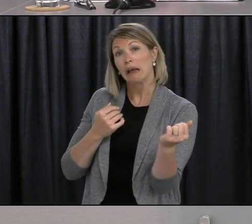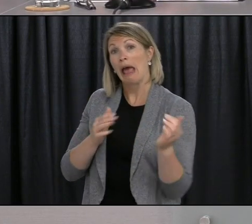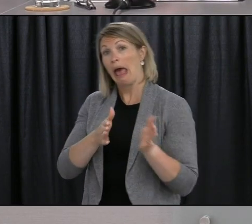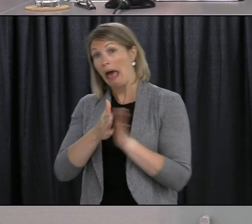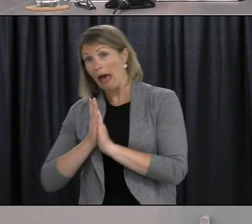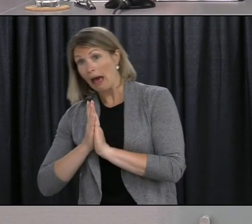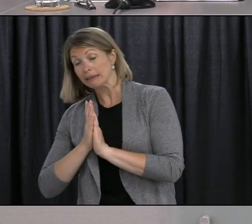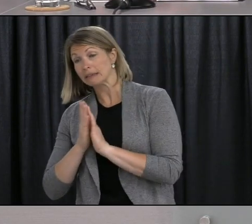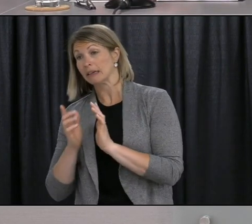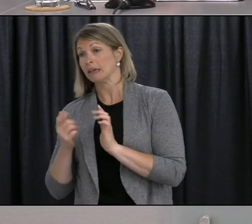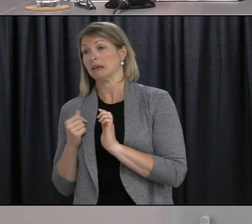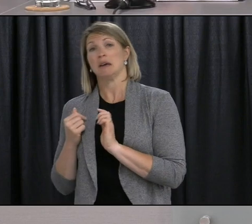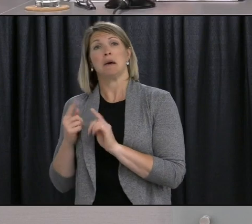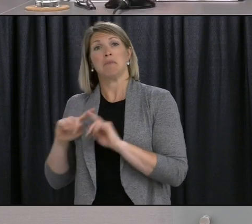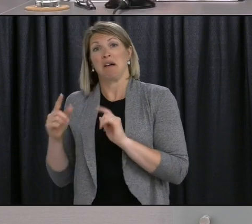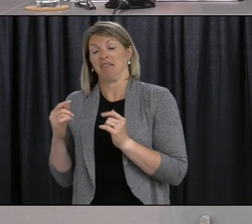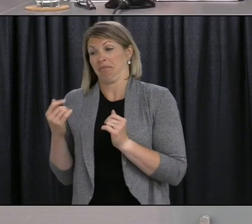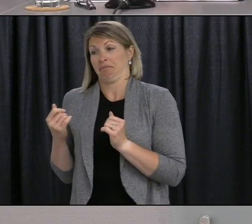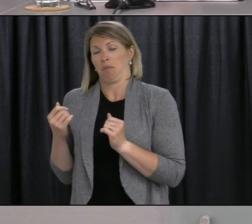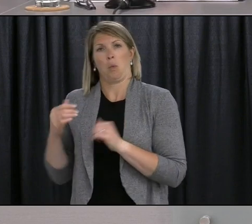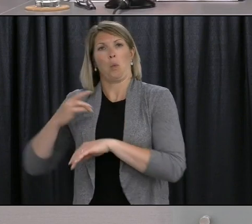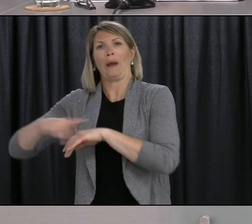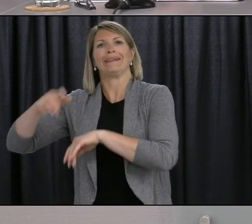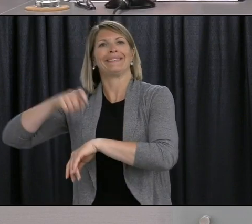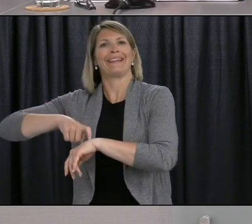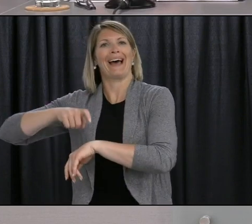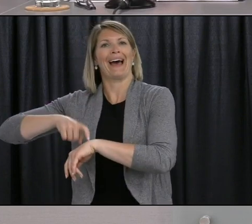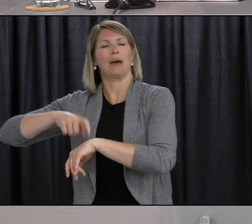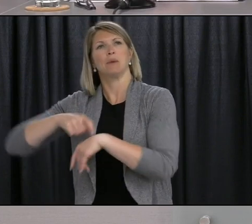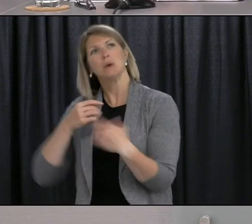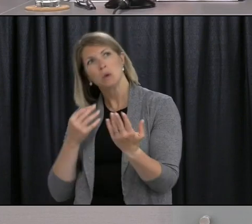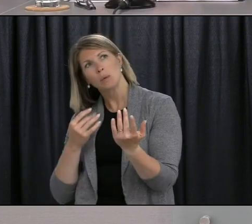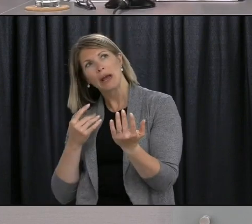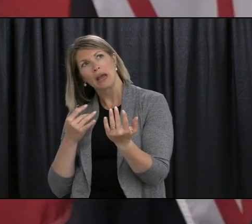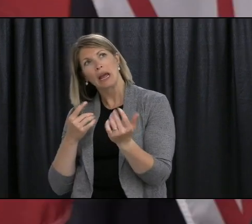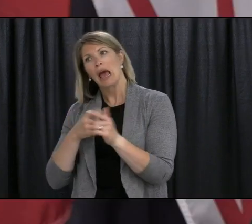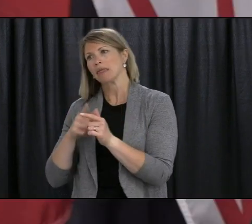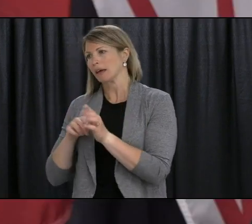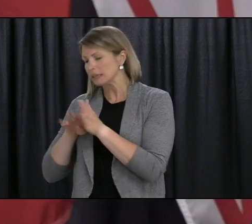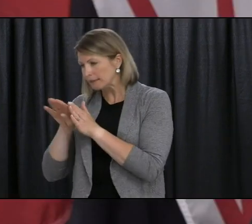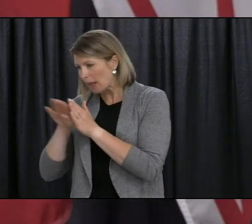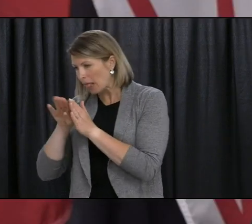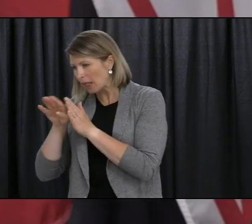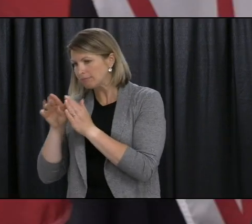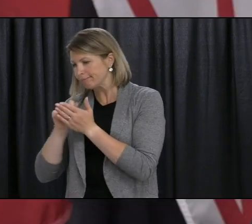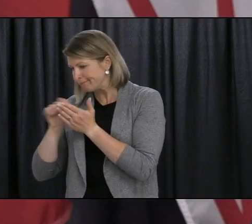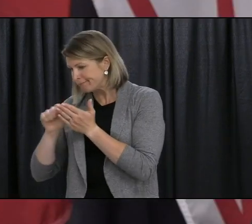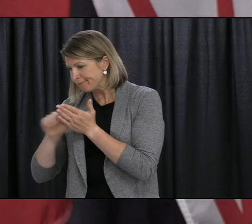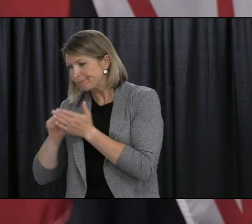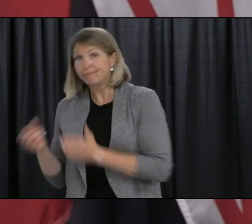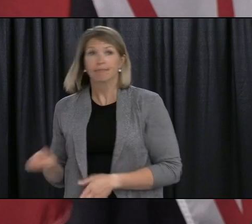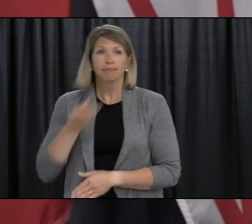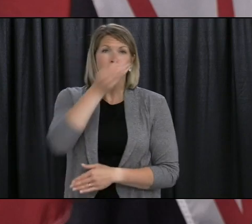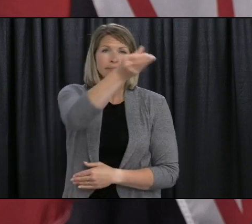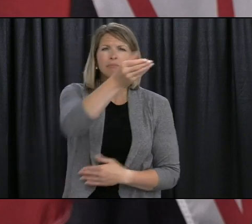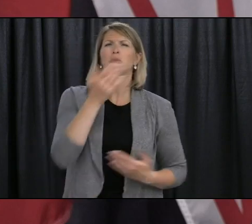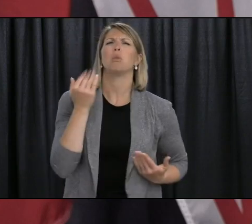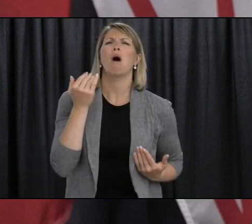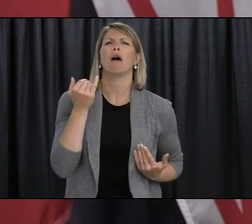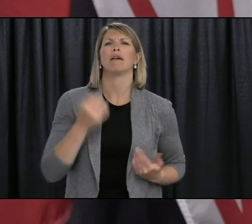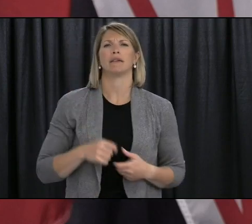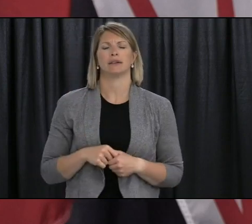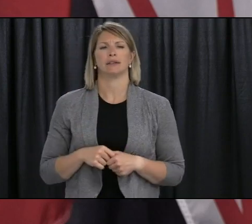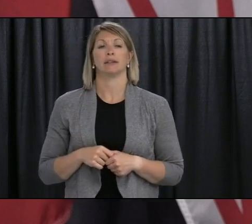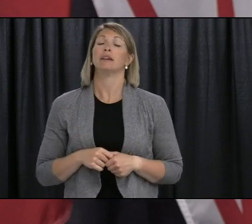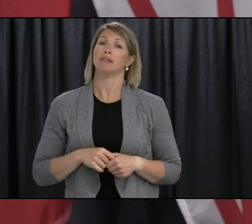so much time that could have been taken to consider this situation? Well, I think if you listen to the comments, as I just mentioned, 6-7 weeks ago, it was